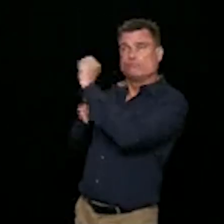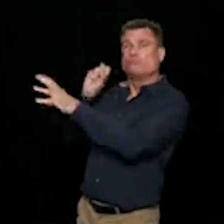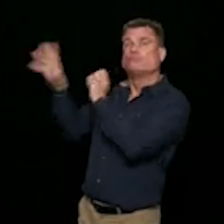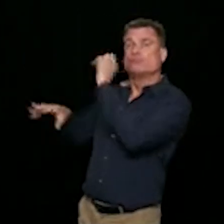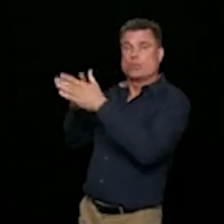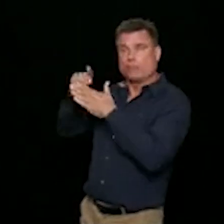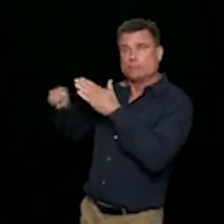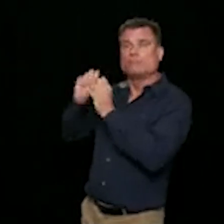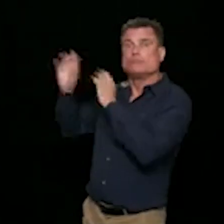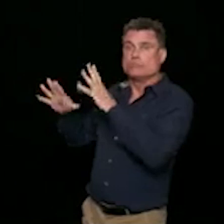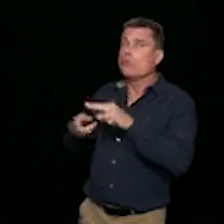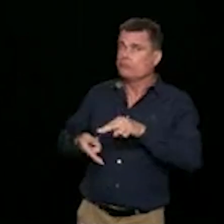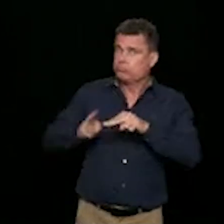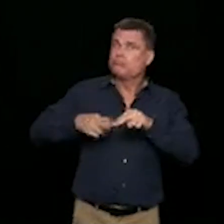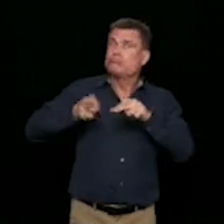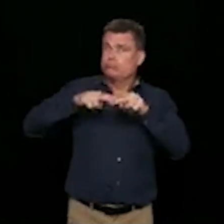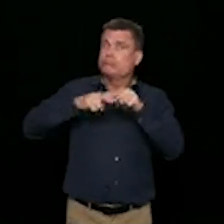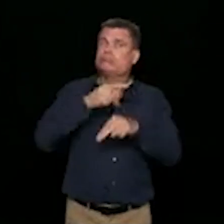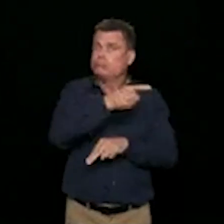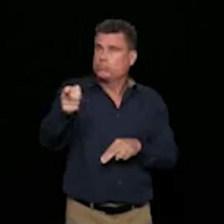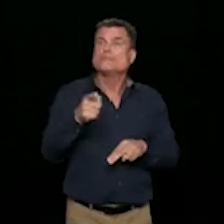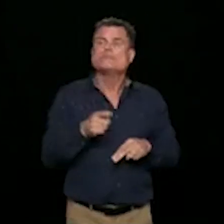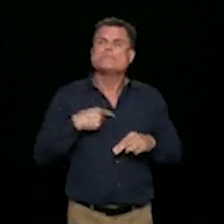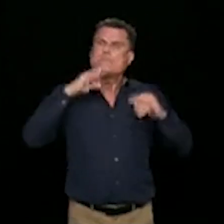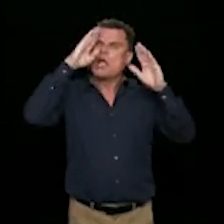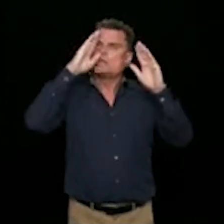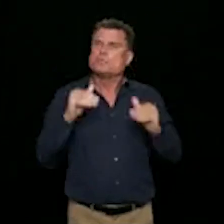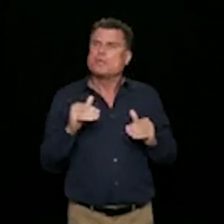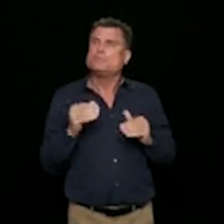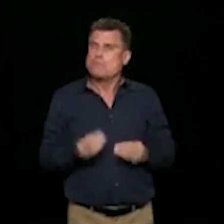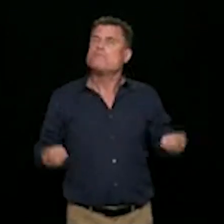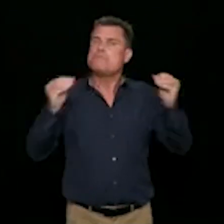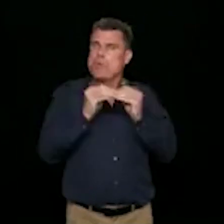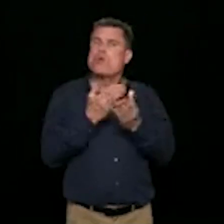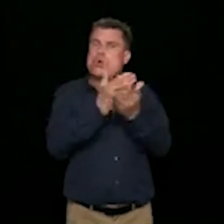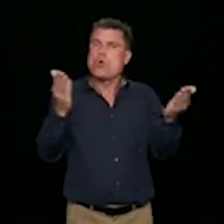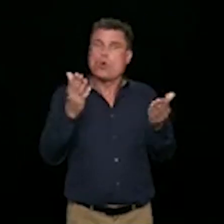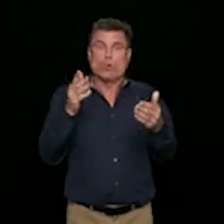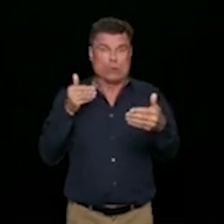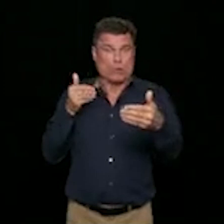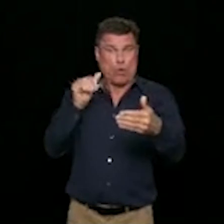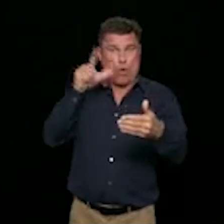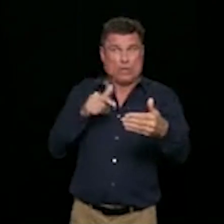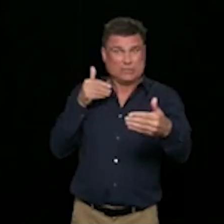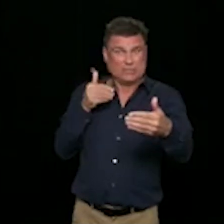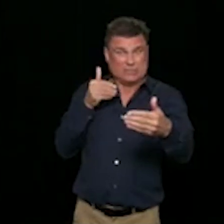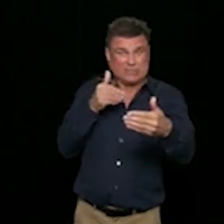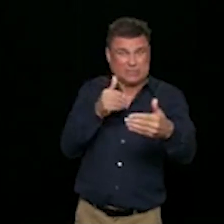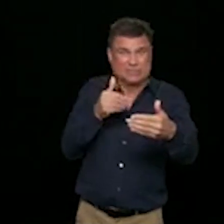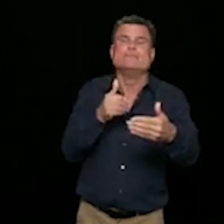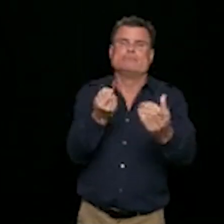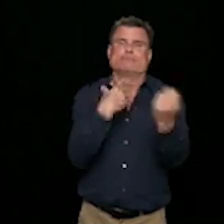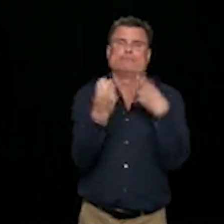a steady increase in applications over the past weeks. The applications are coming in, and we are